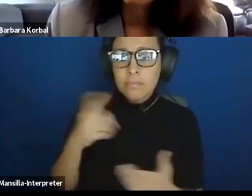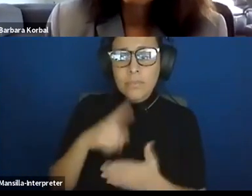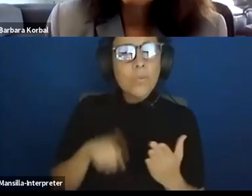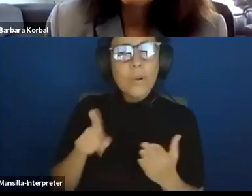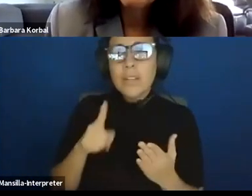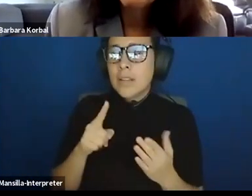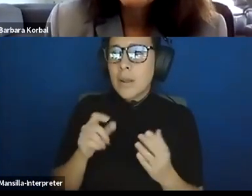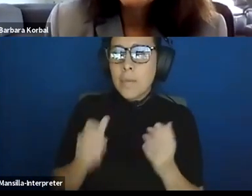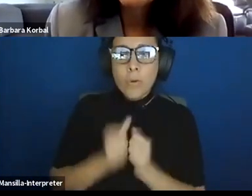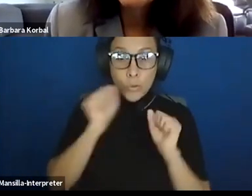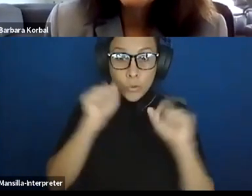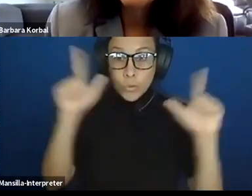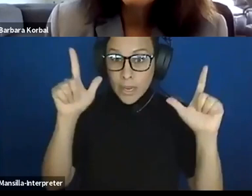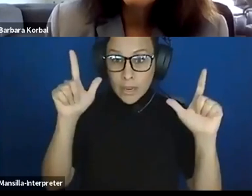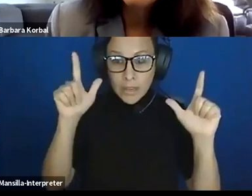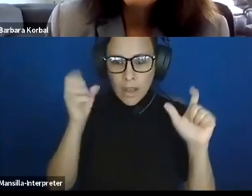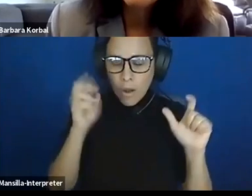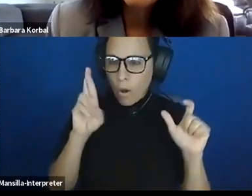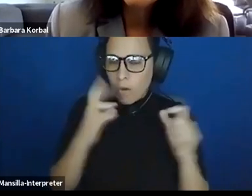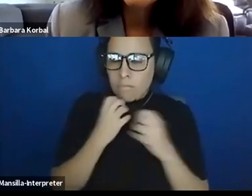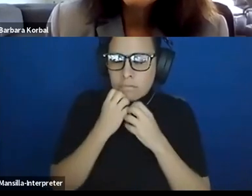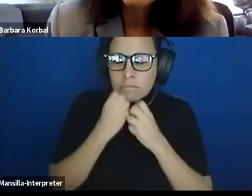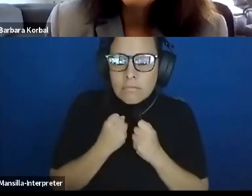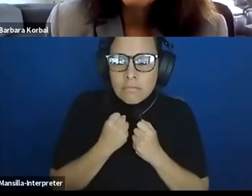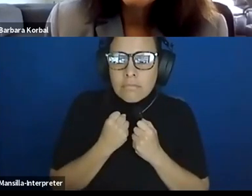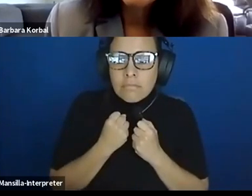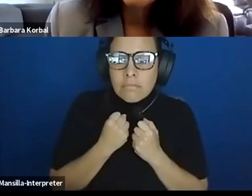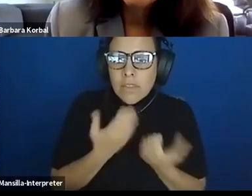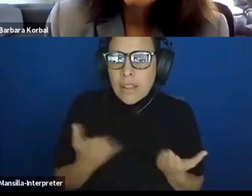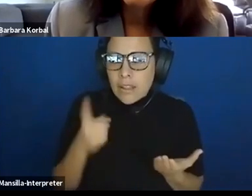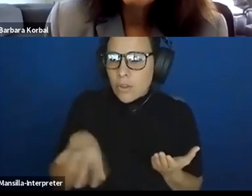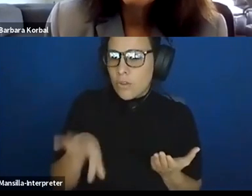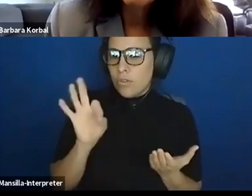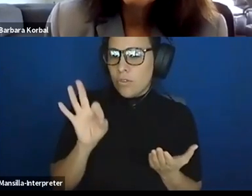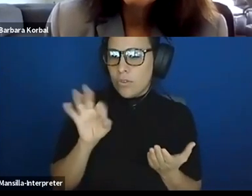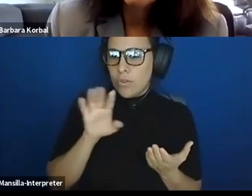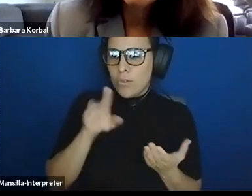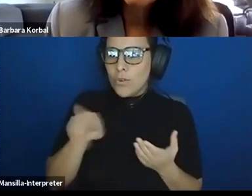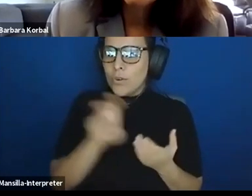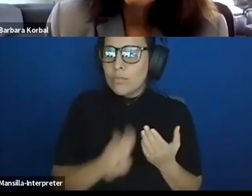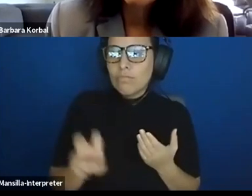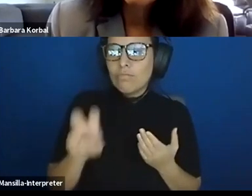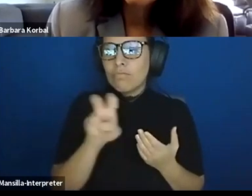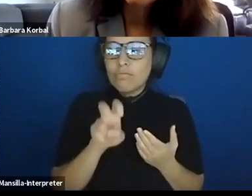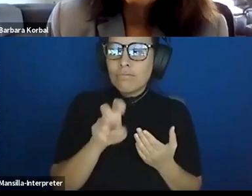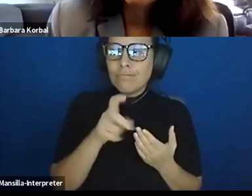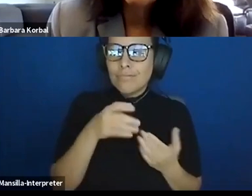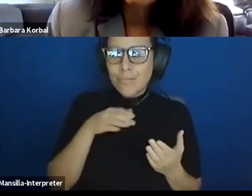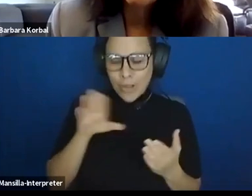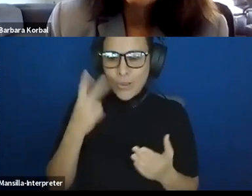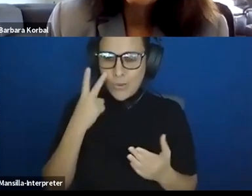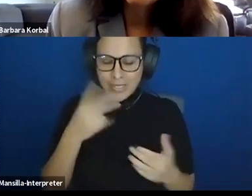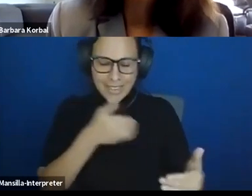most surprising or sort of beloved elements you discovered in your quest or your encounter with the